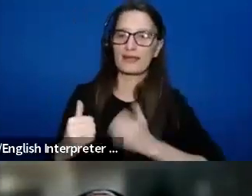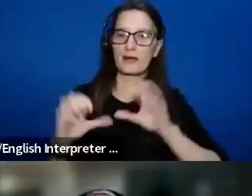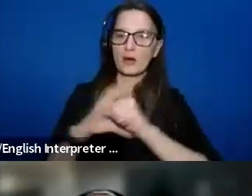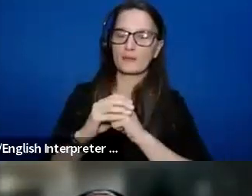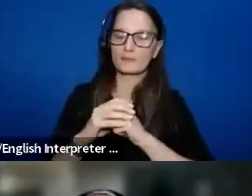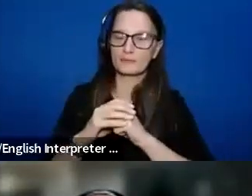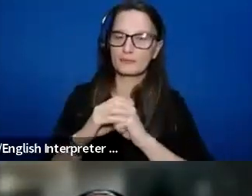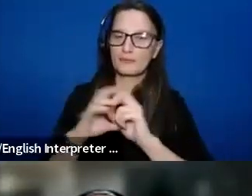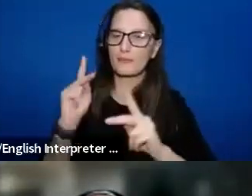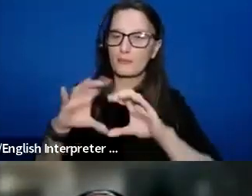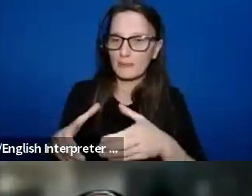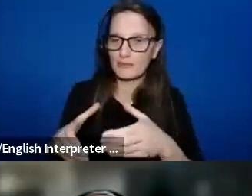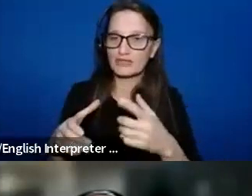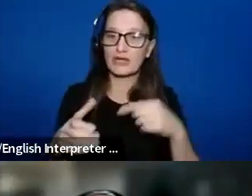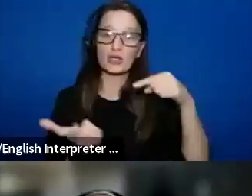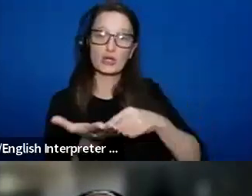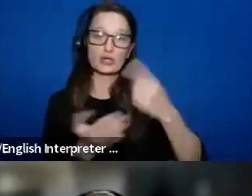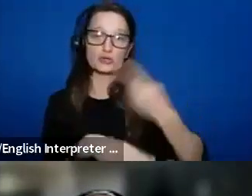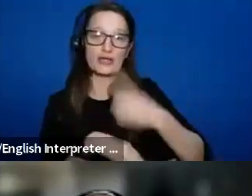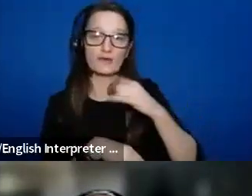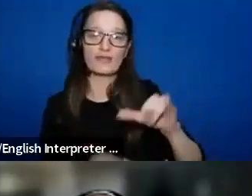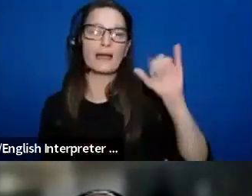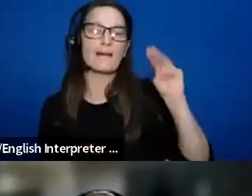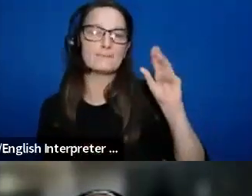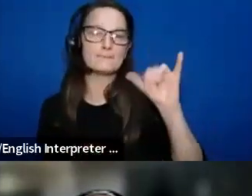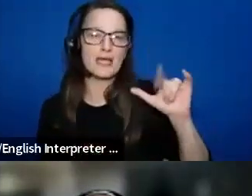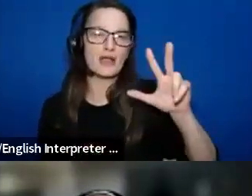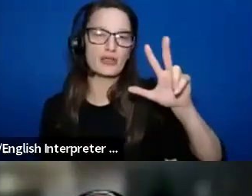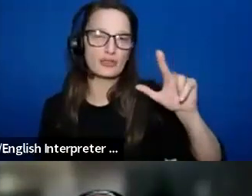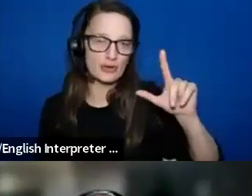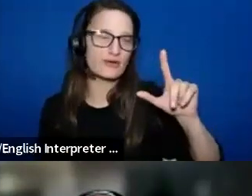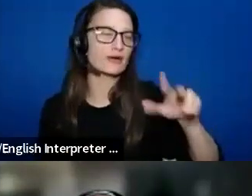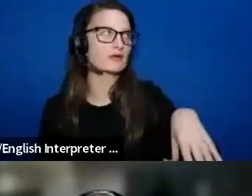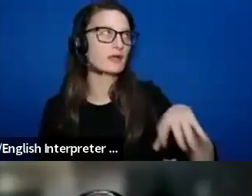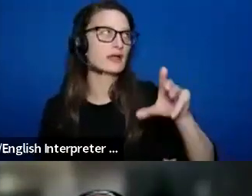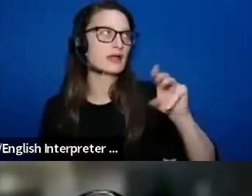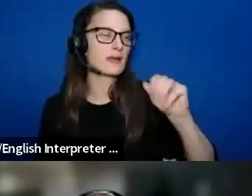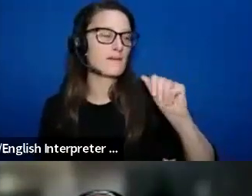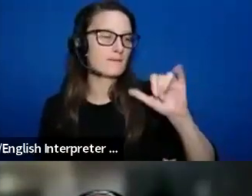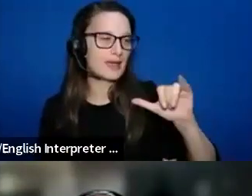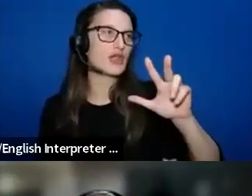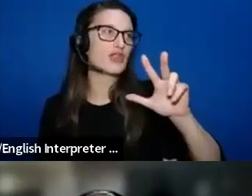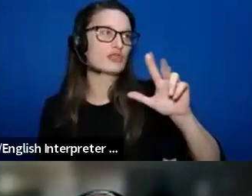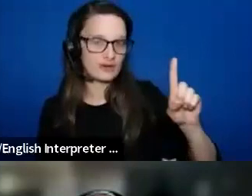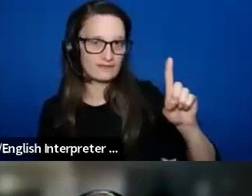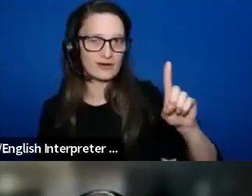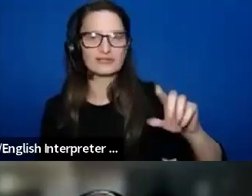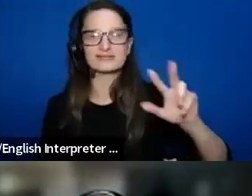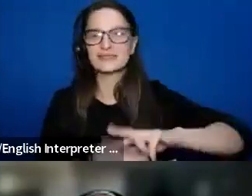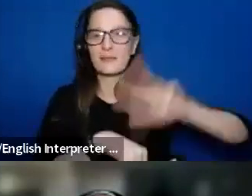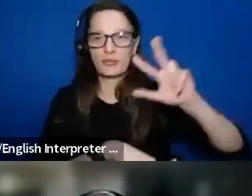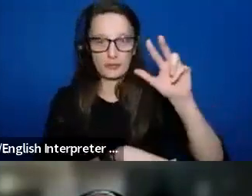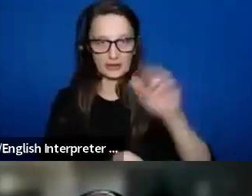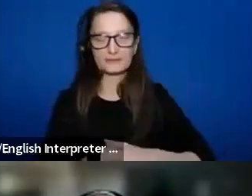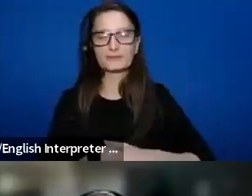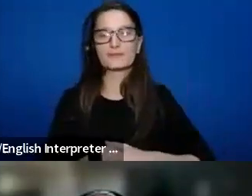May 31st at 3 p.m. It's all on our website. I got the link for you guys right here in the chat. But really hoping